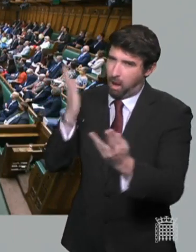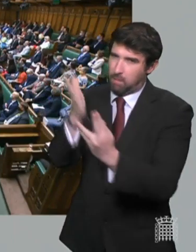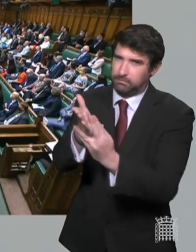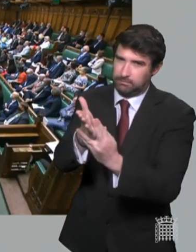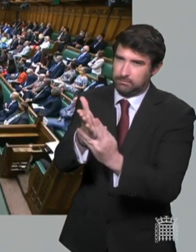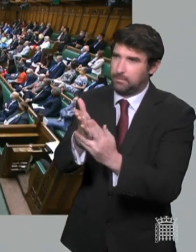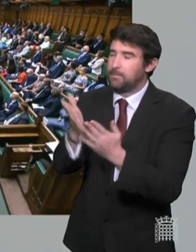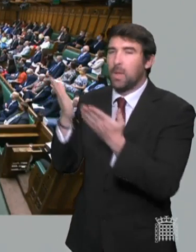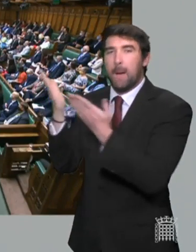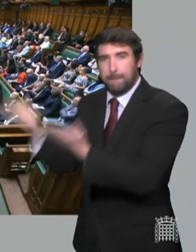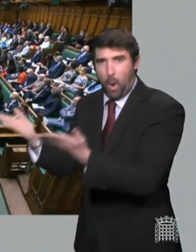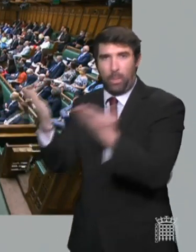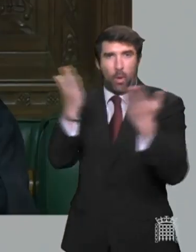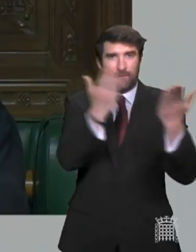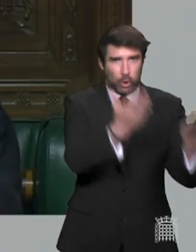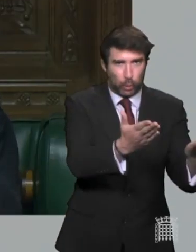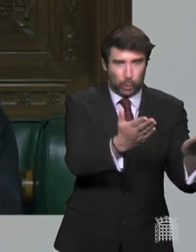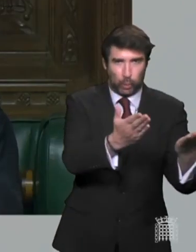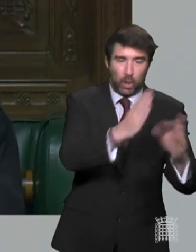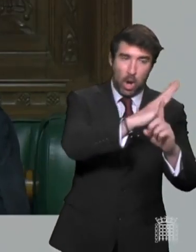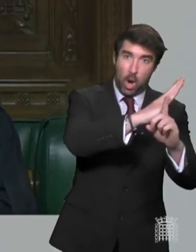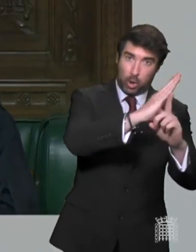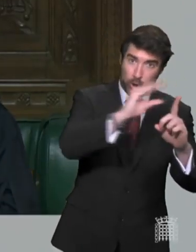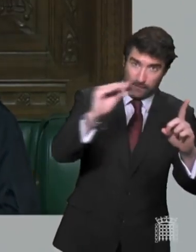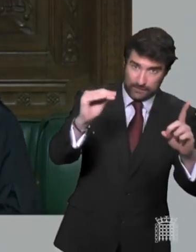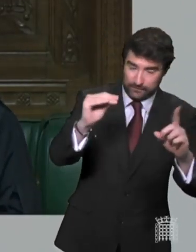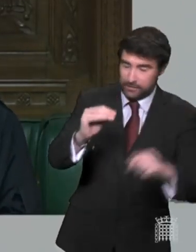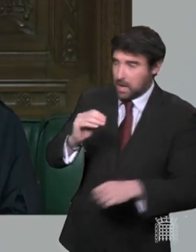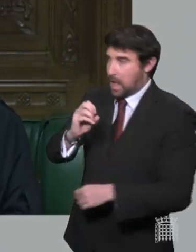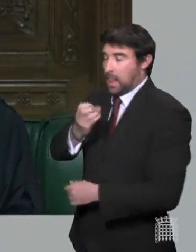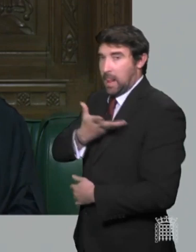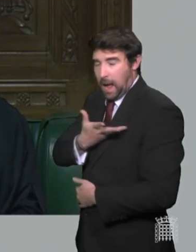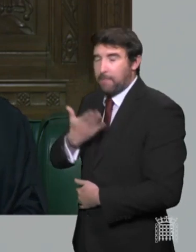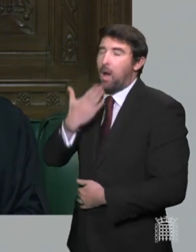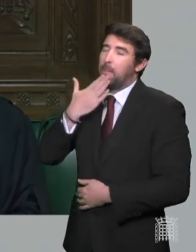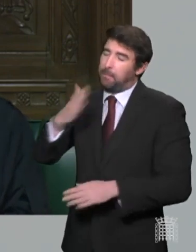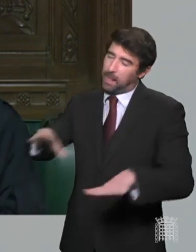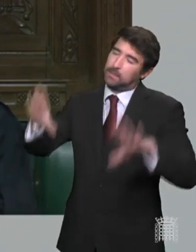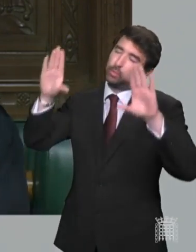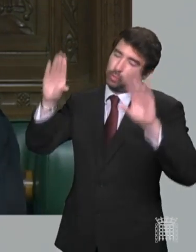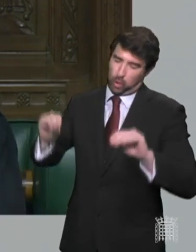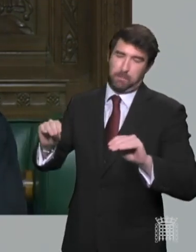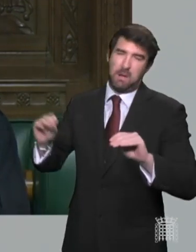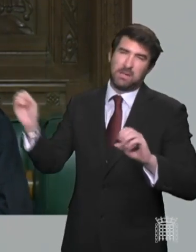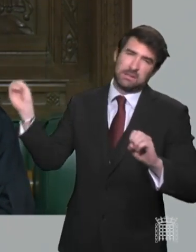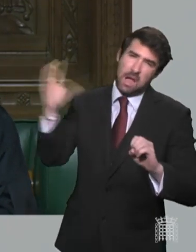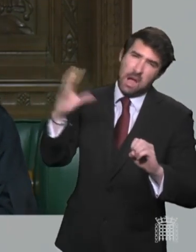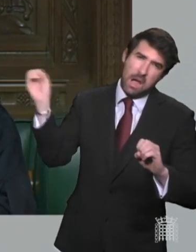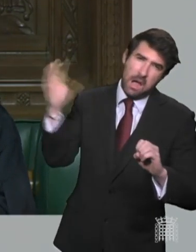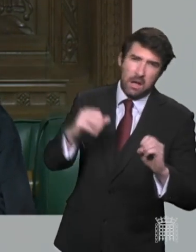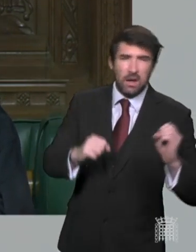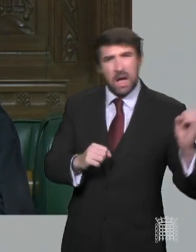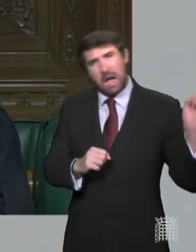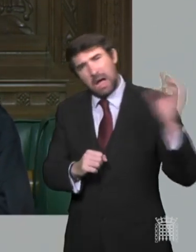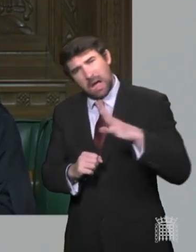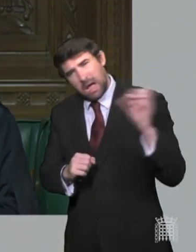Both sides. I need to hear the question. I also need to hear the answers. If there's some MPs who don't want to hear it, and I'm sure the constituents want to hear it,